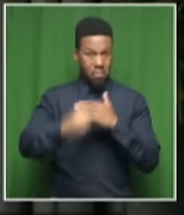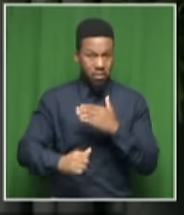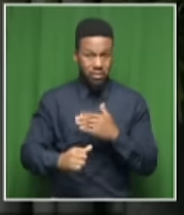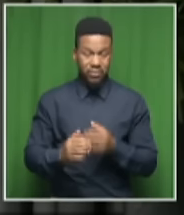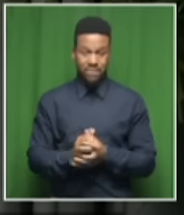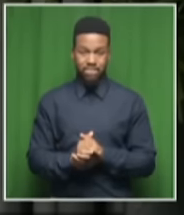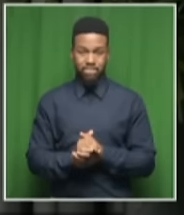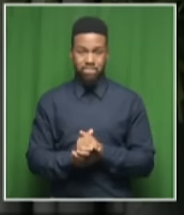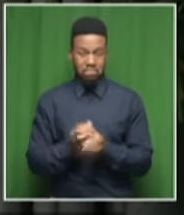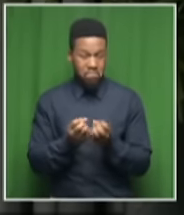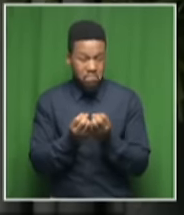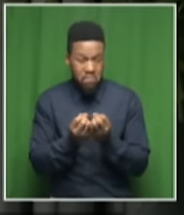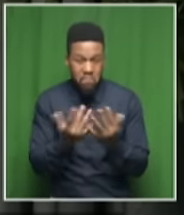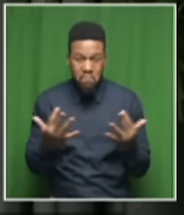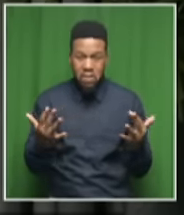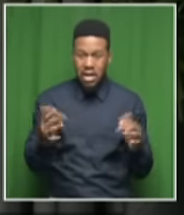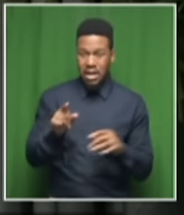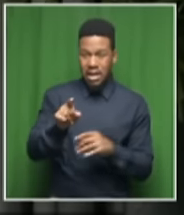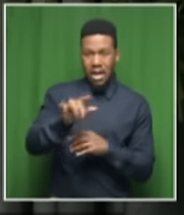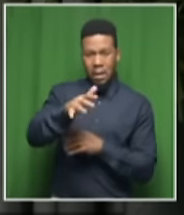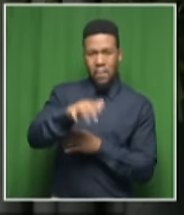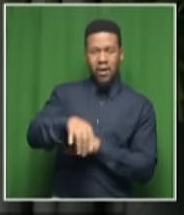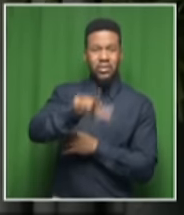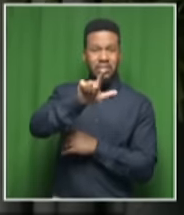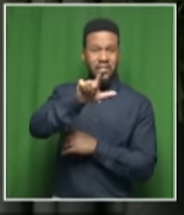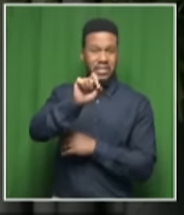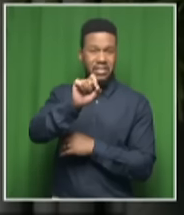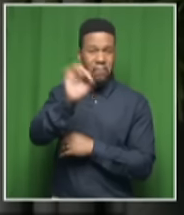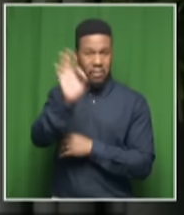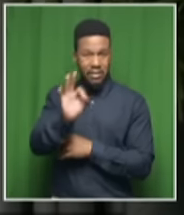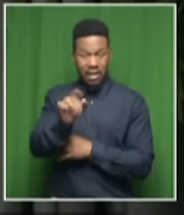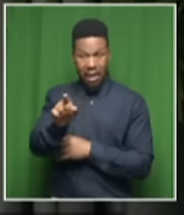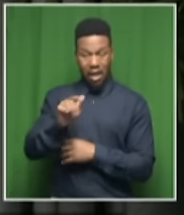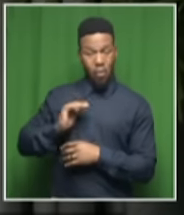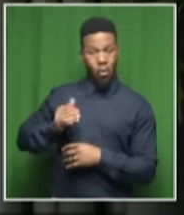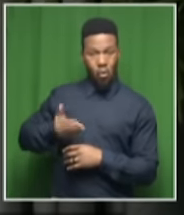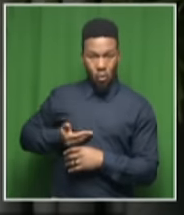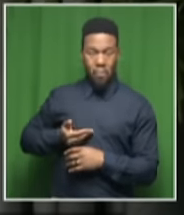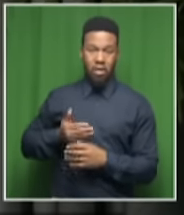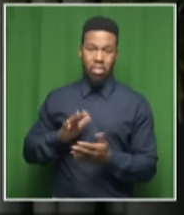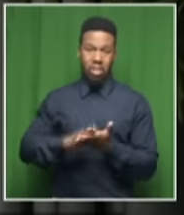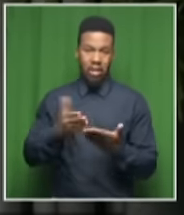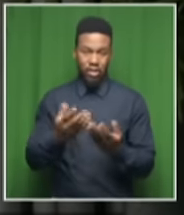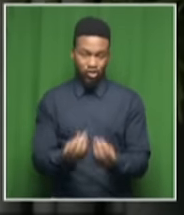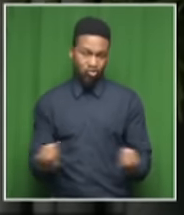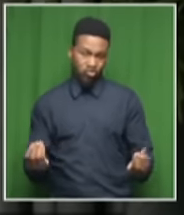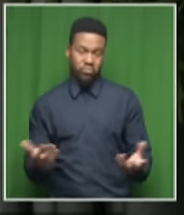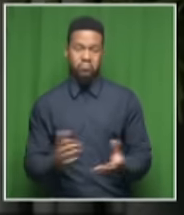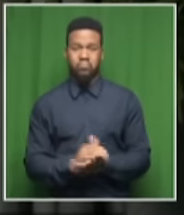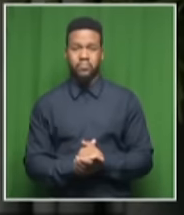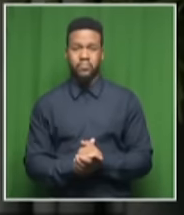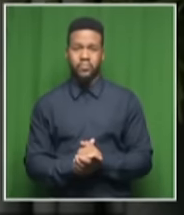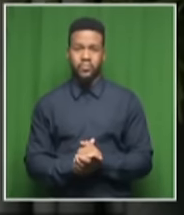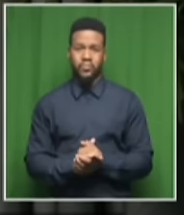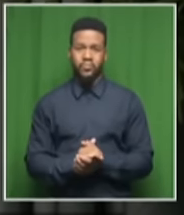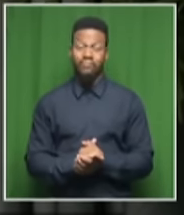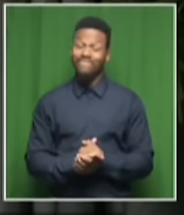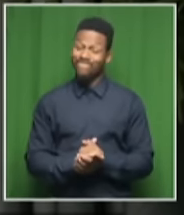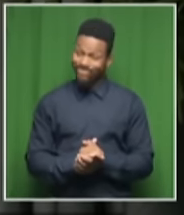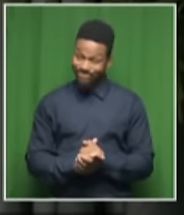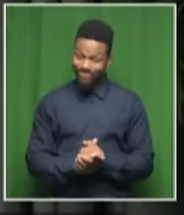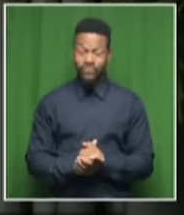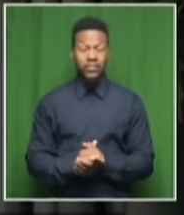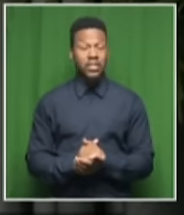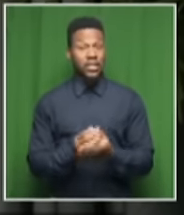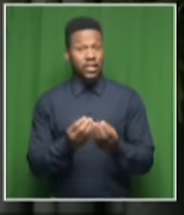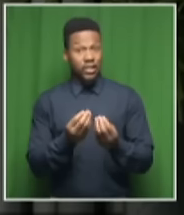overwhelming majority, nearly 70%, are women and children. More children have died in